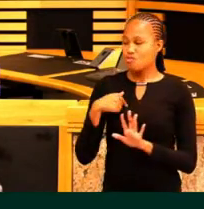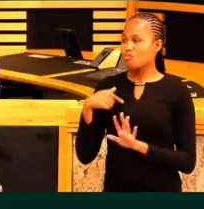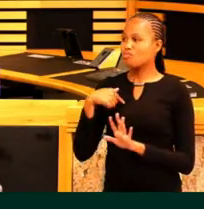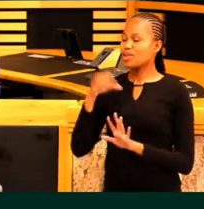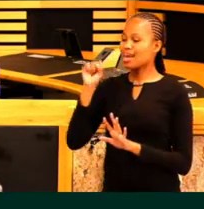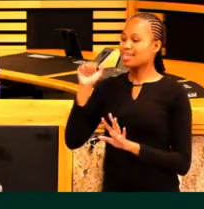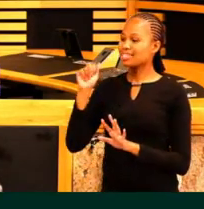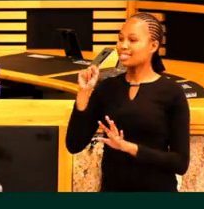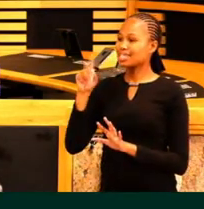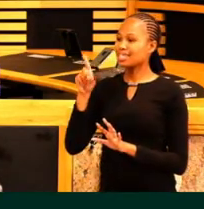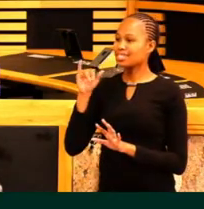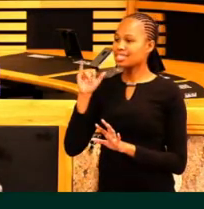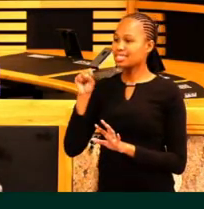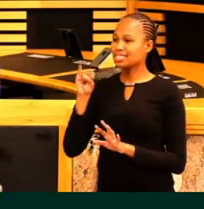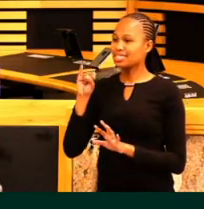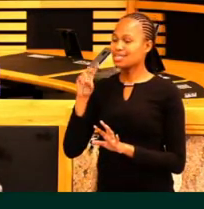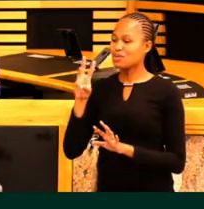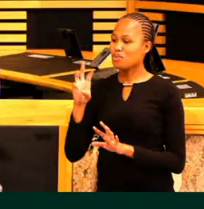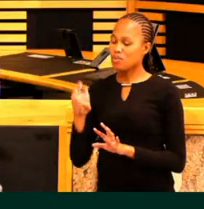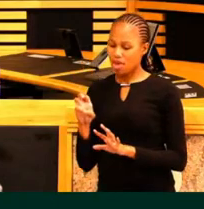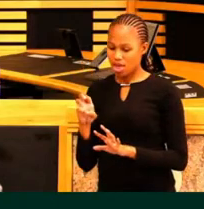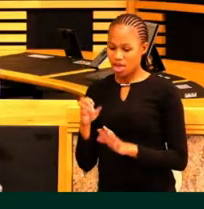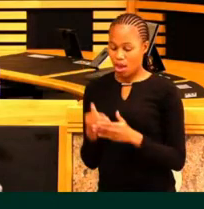the previous president